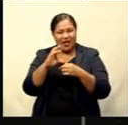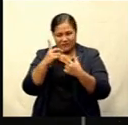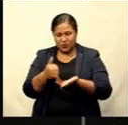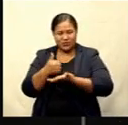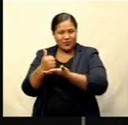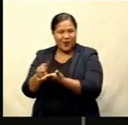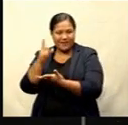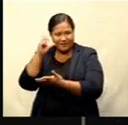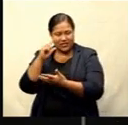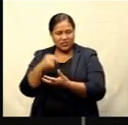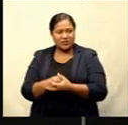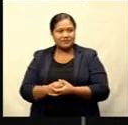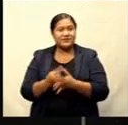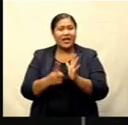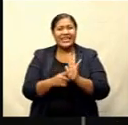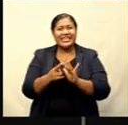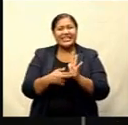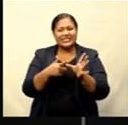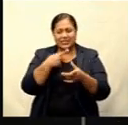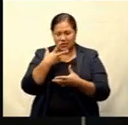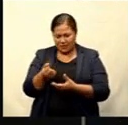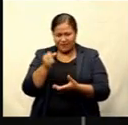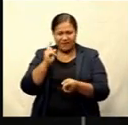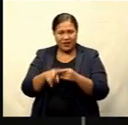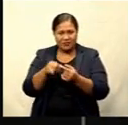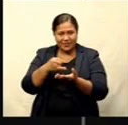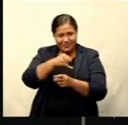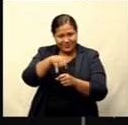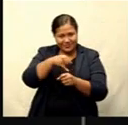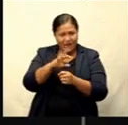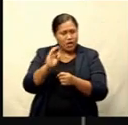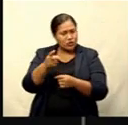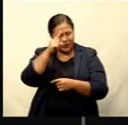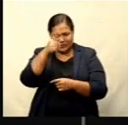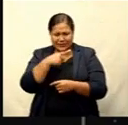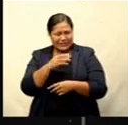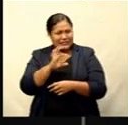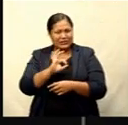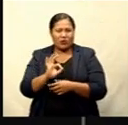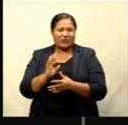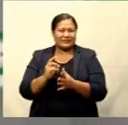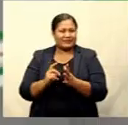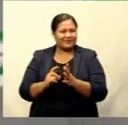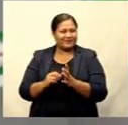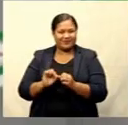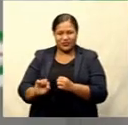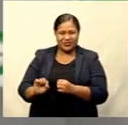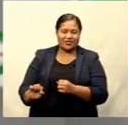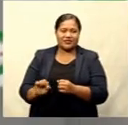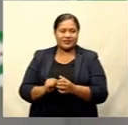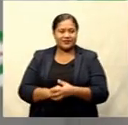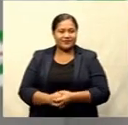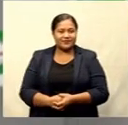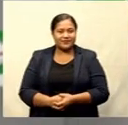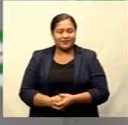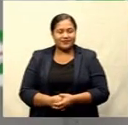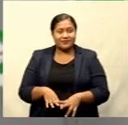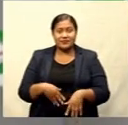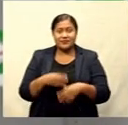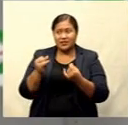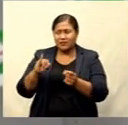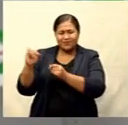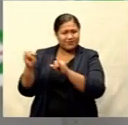Chan says they are rationing medicine so that the sick aren't deprived. Kritika Kumar reports. The import of